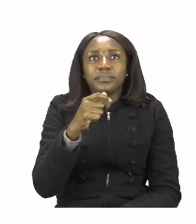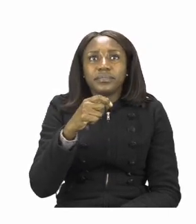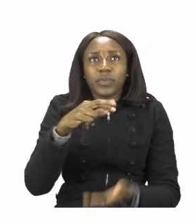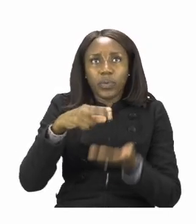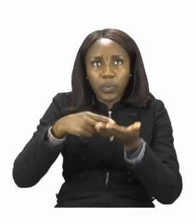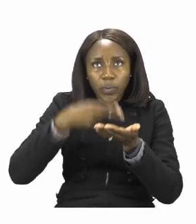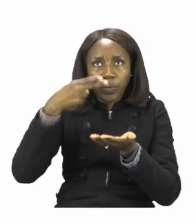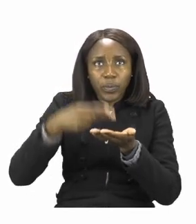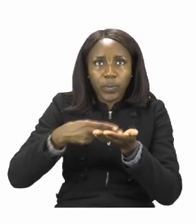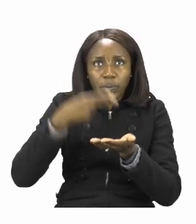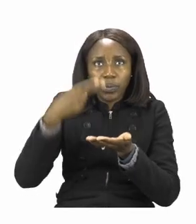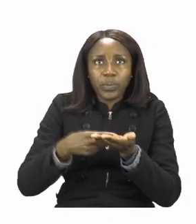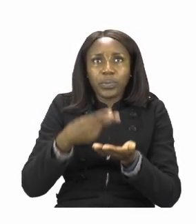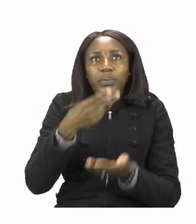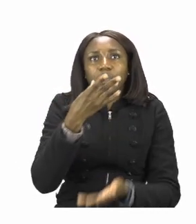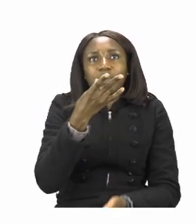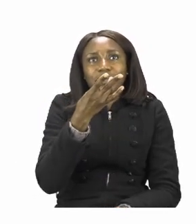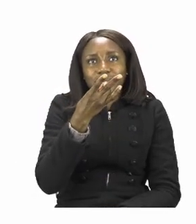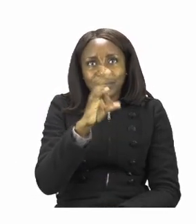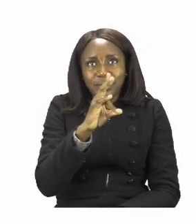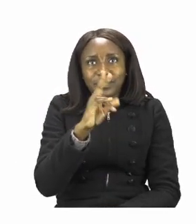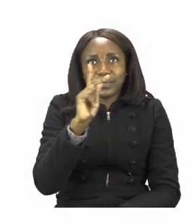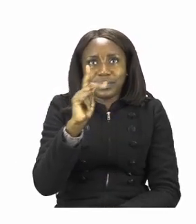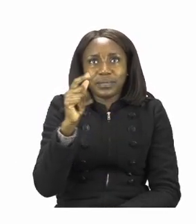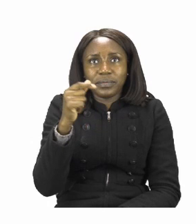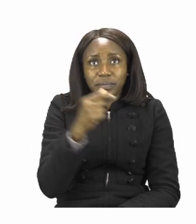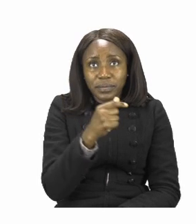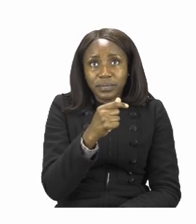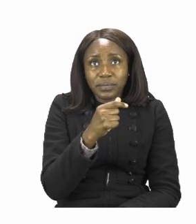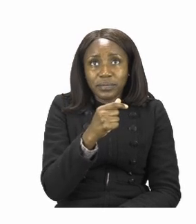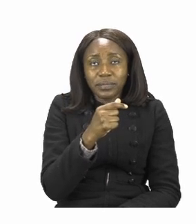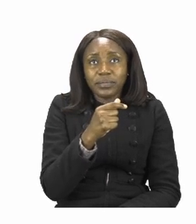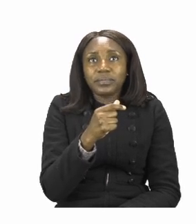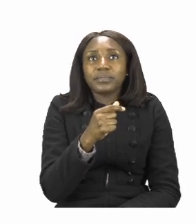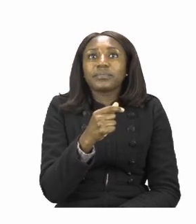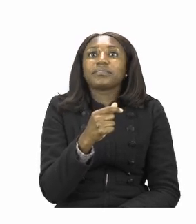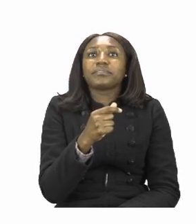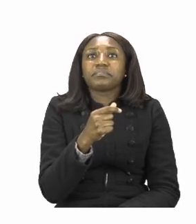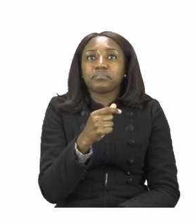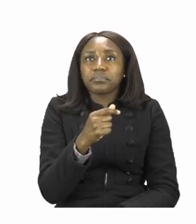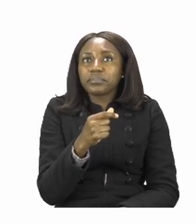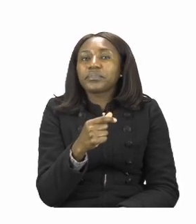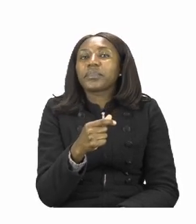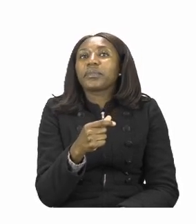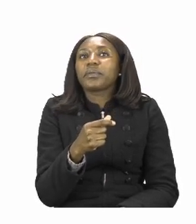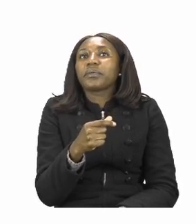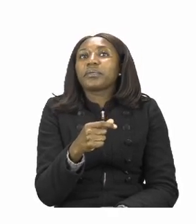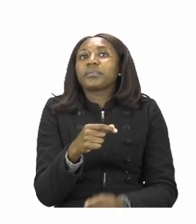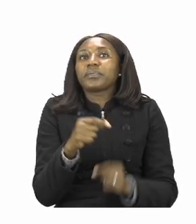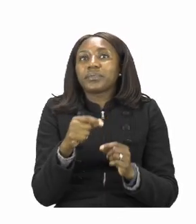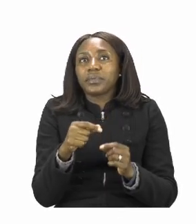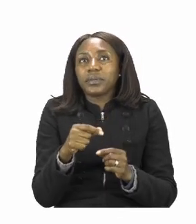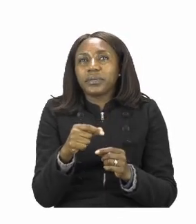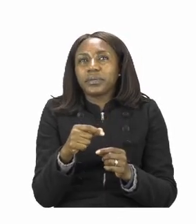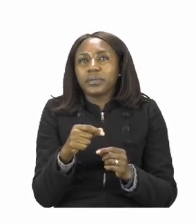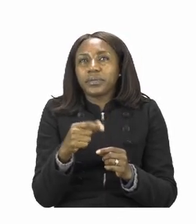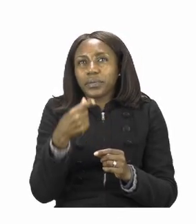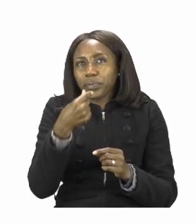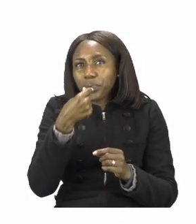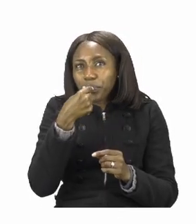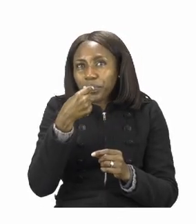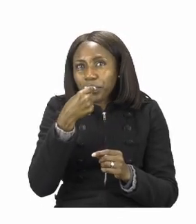7 kgs. The sandwich is 9